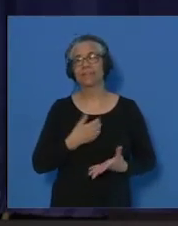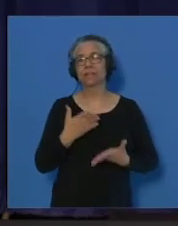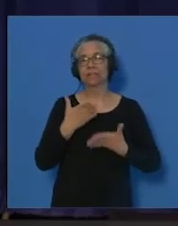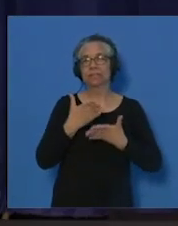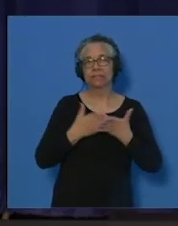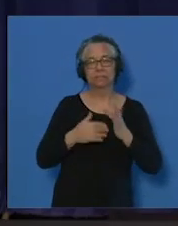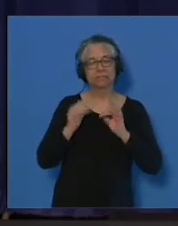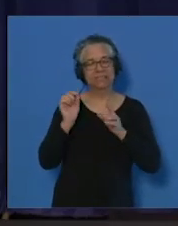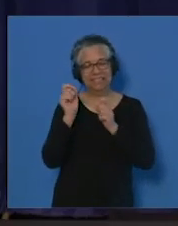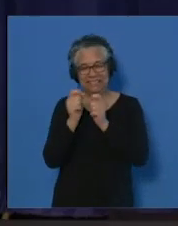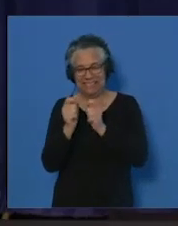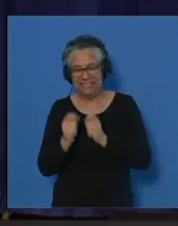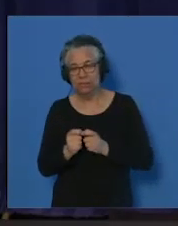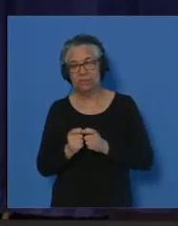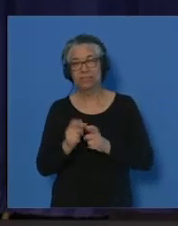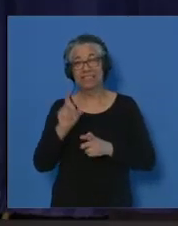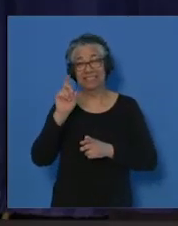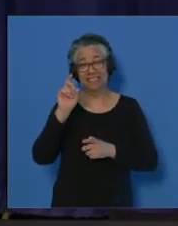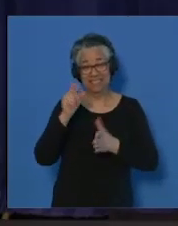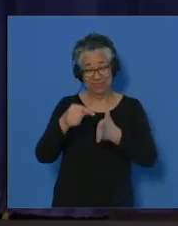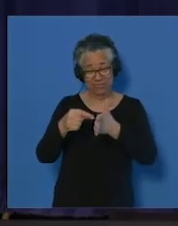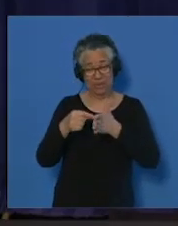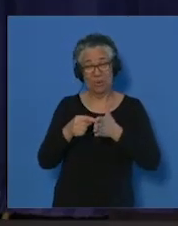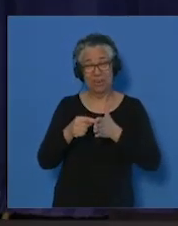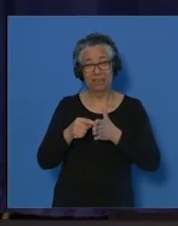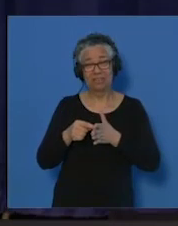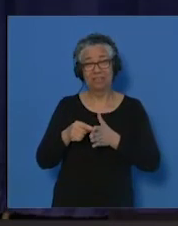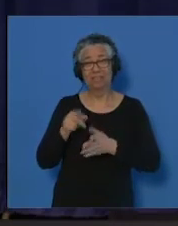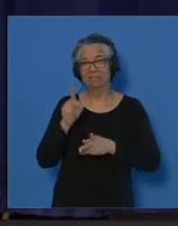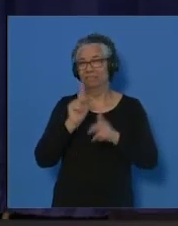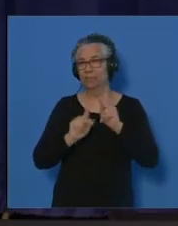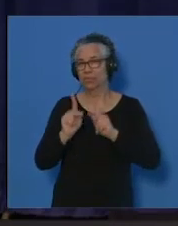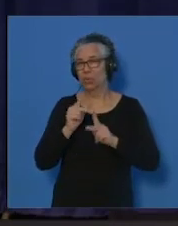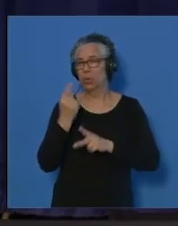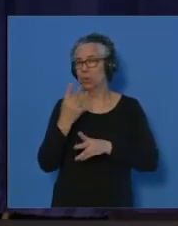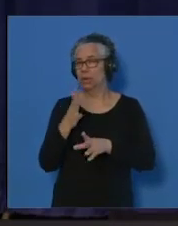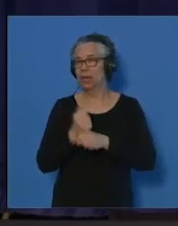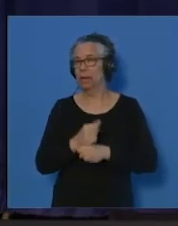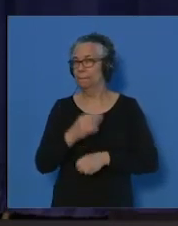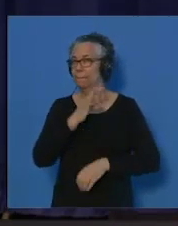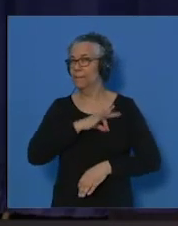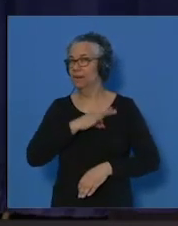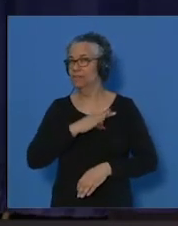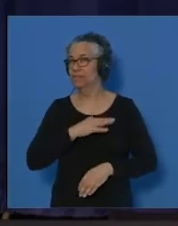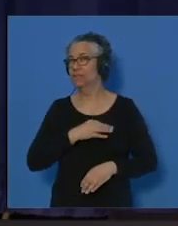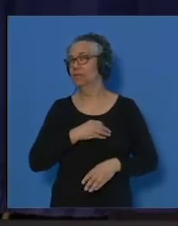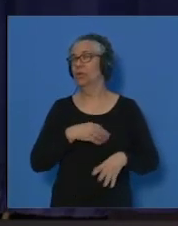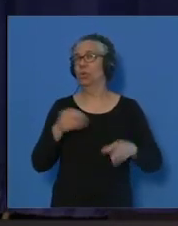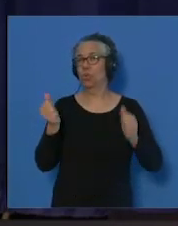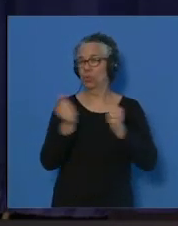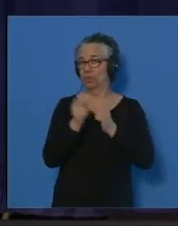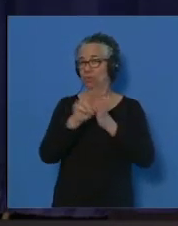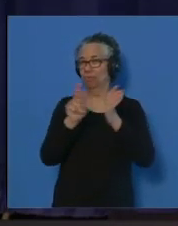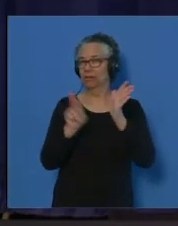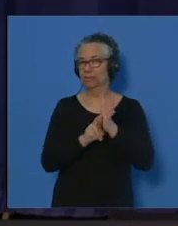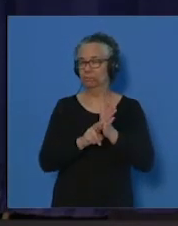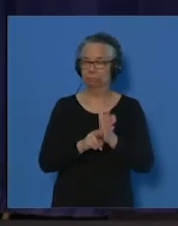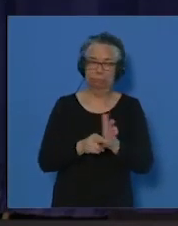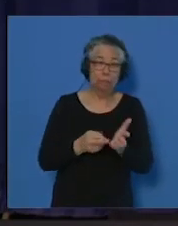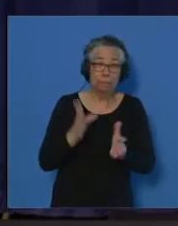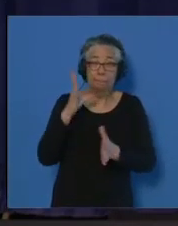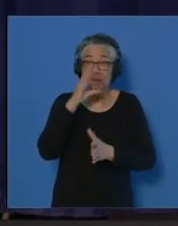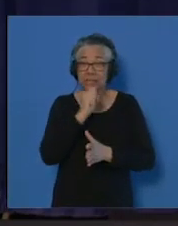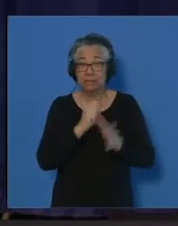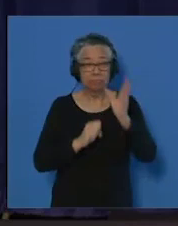details required to ensure entitled individuals only were receiving benefits in accordance with the regulations were either missing